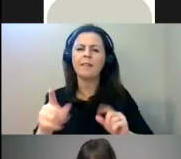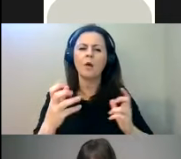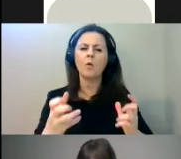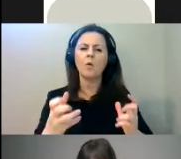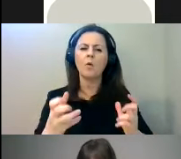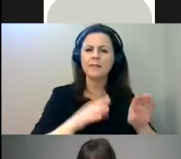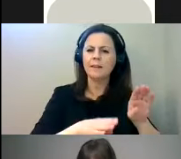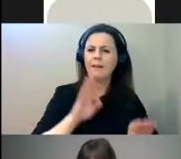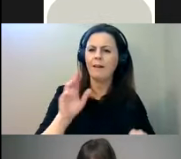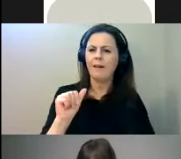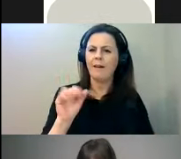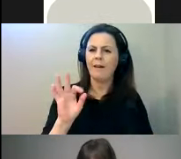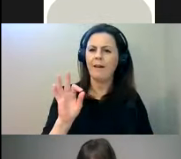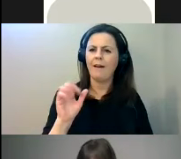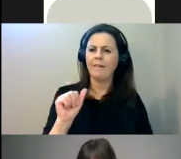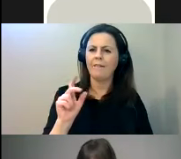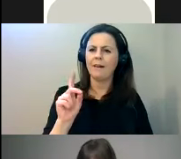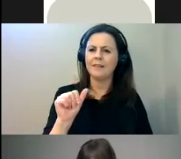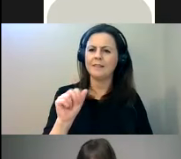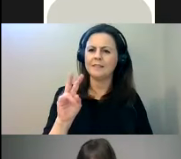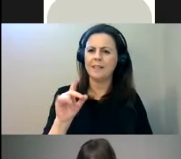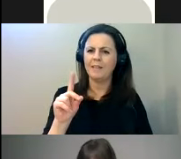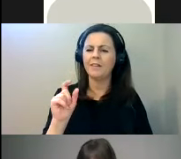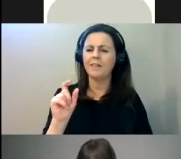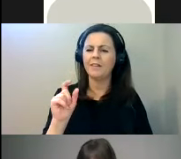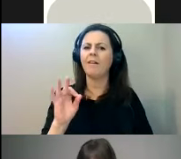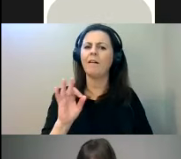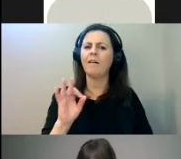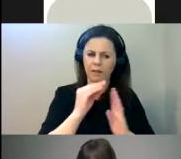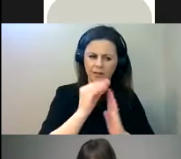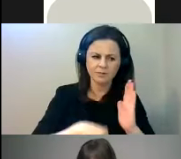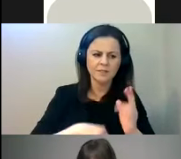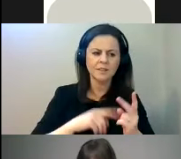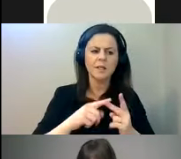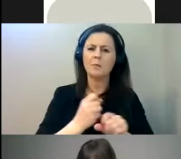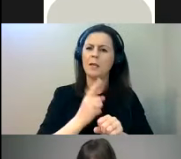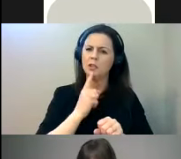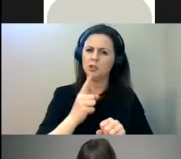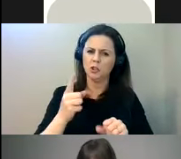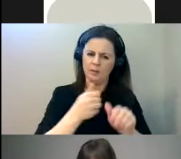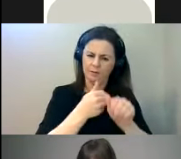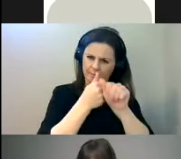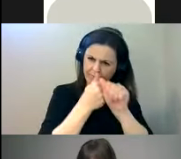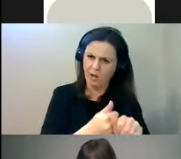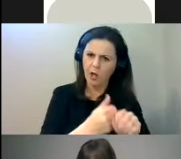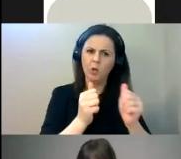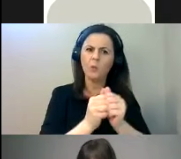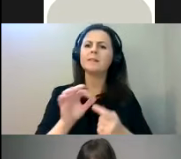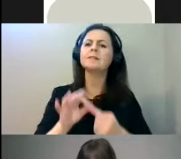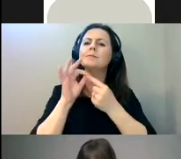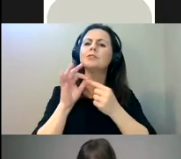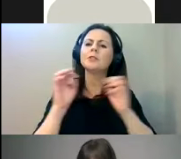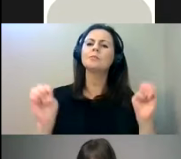execution and to make sure that they're compliant with the emergency order in council. So factors